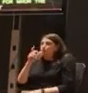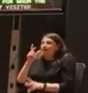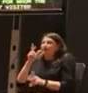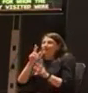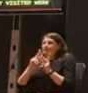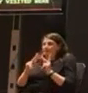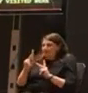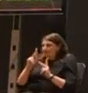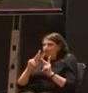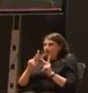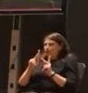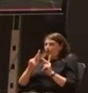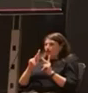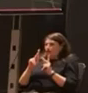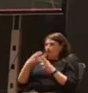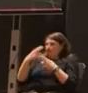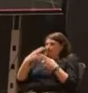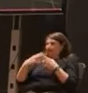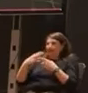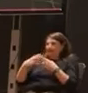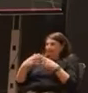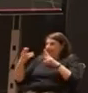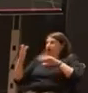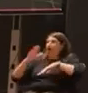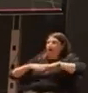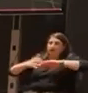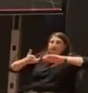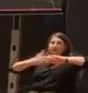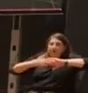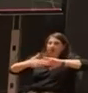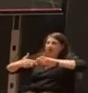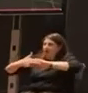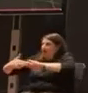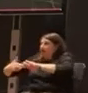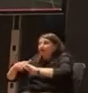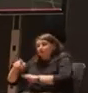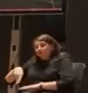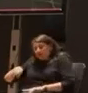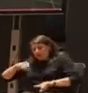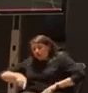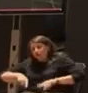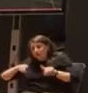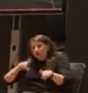named. They swam in Edgar Evers School,